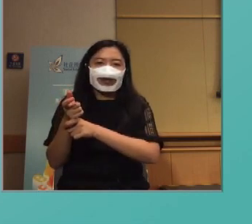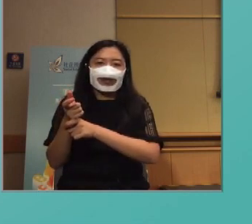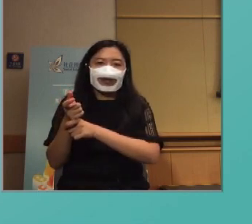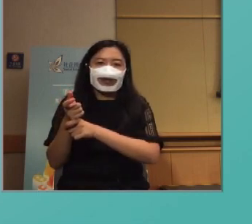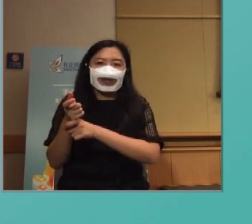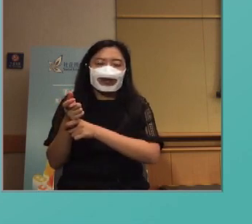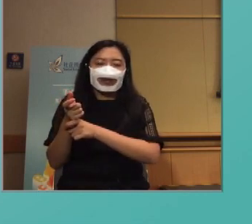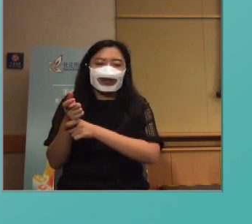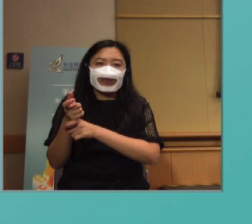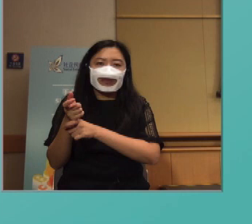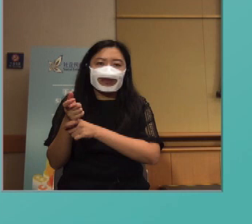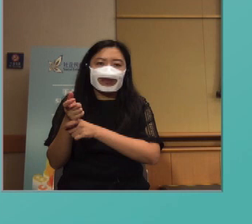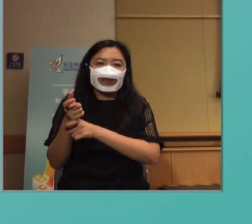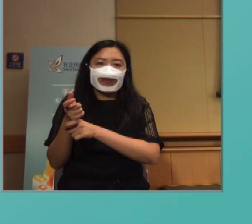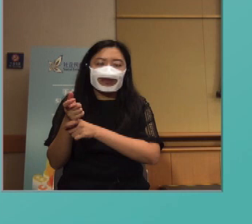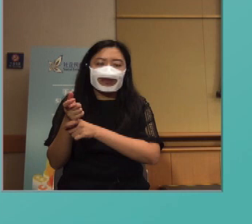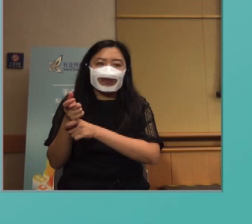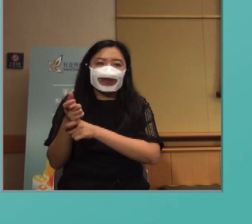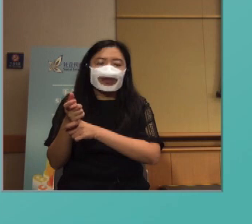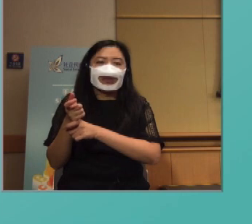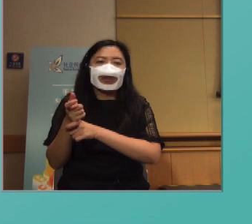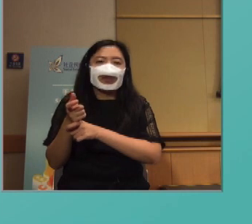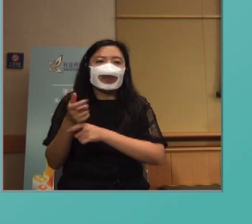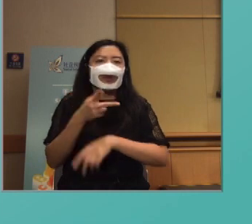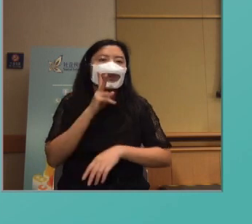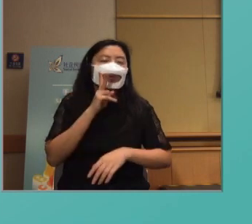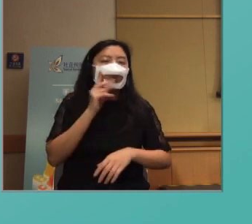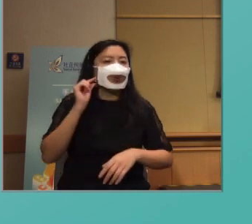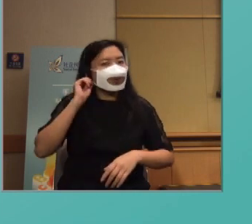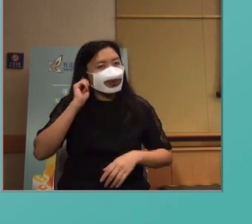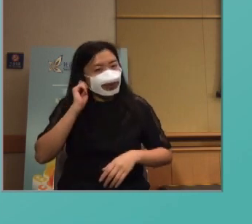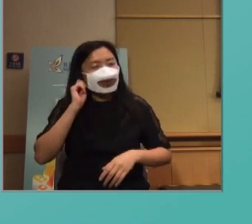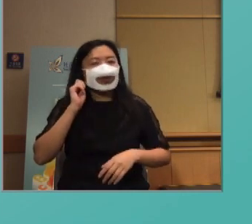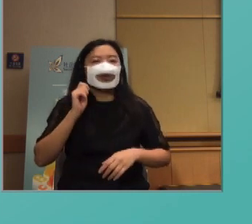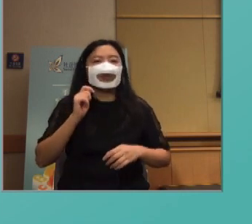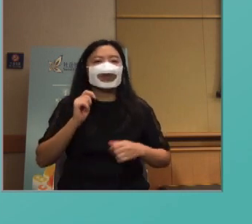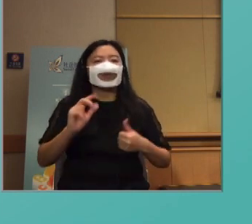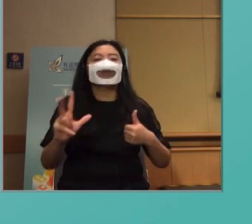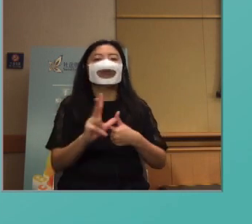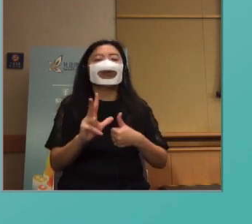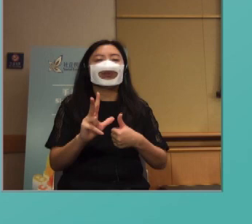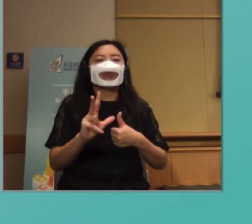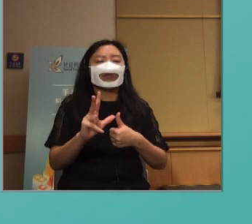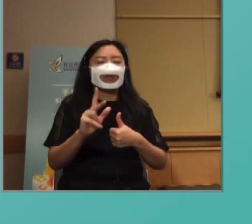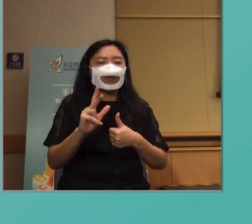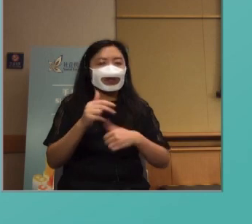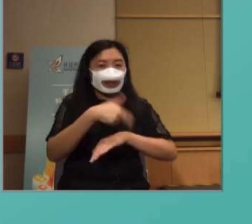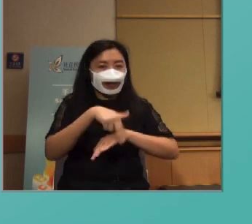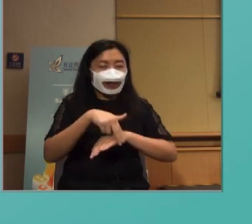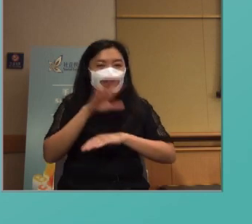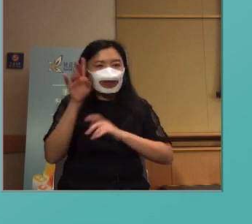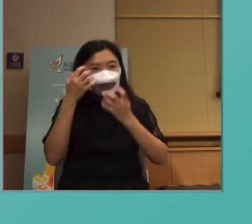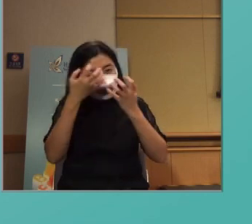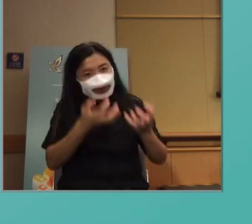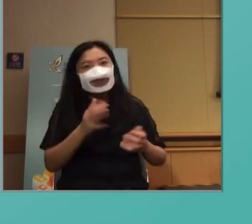citric causes while inspiring others and giving back to charities.